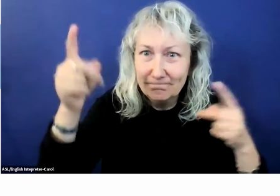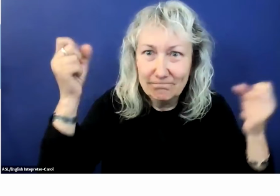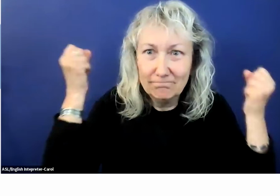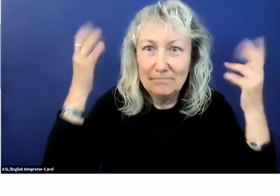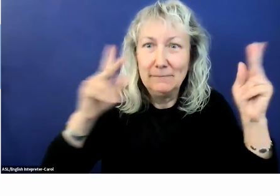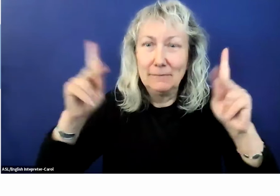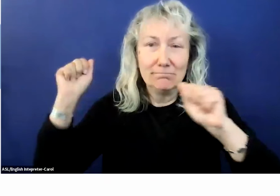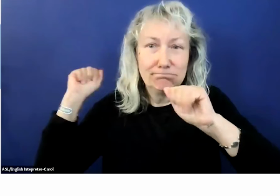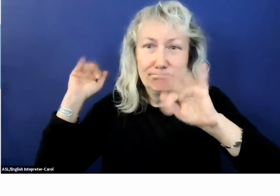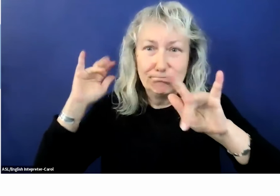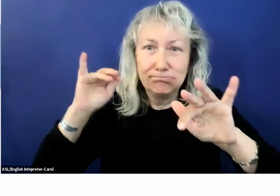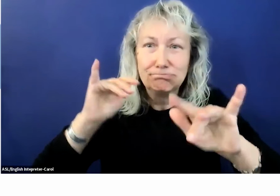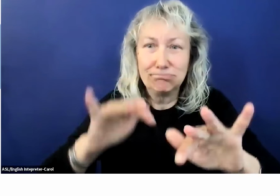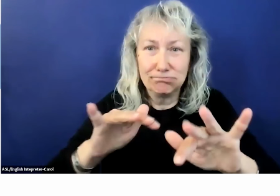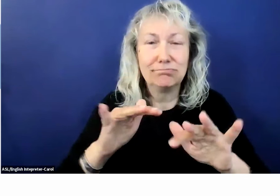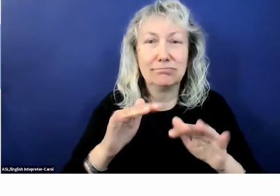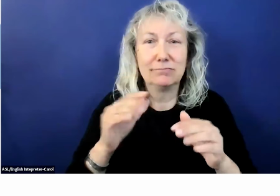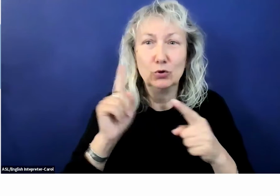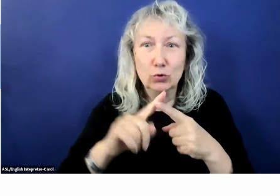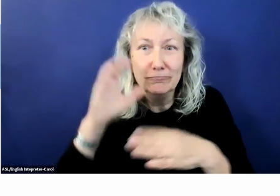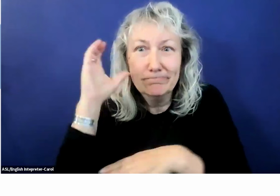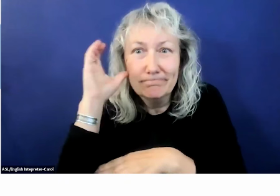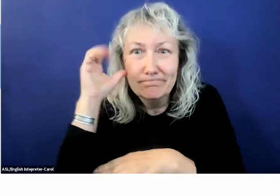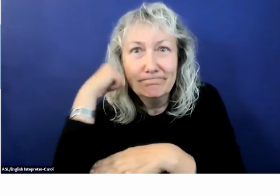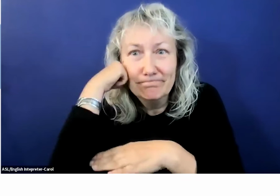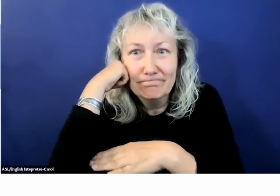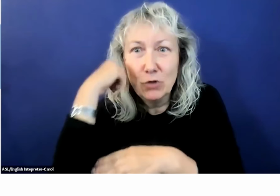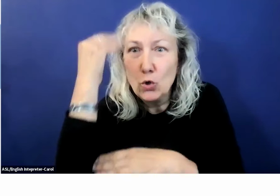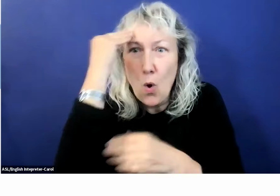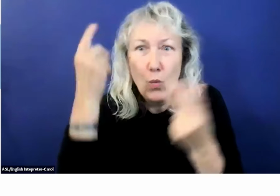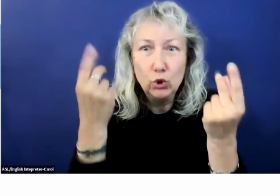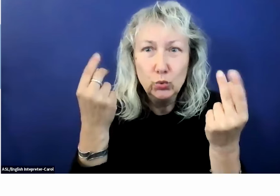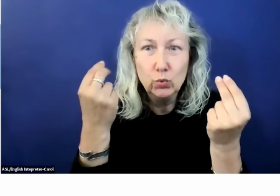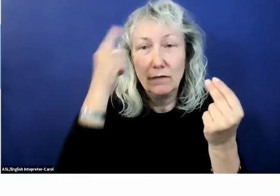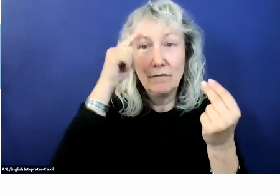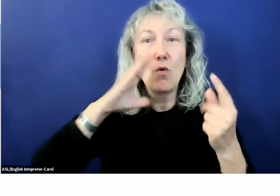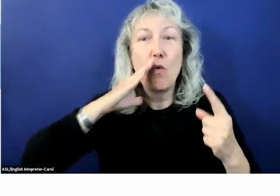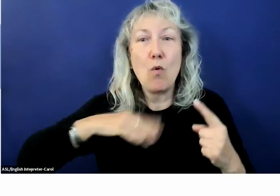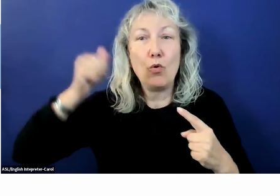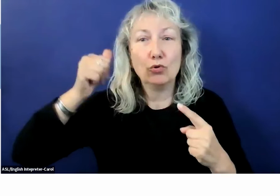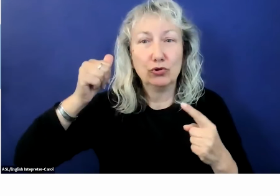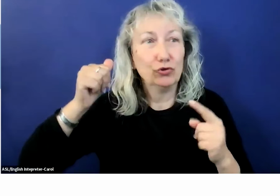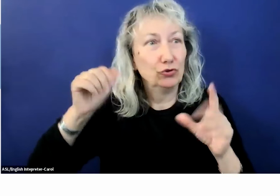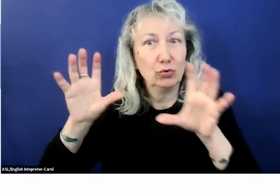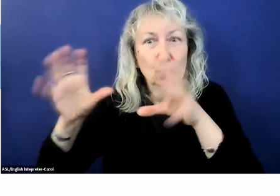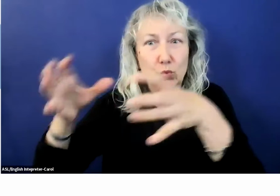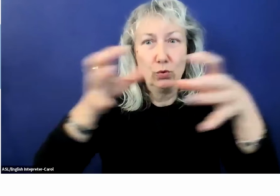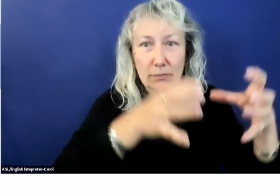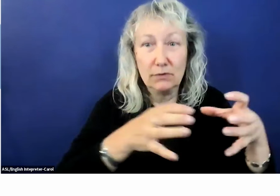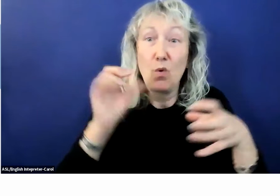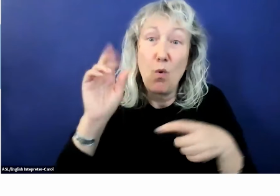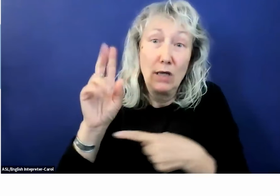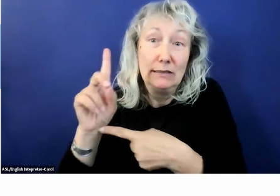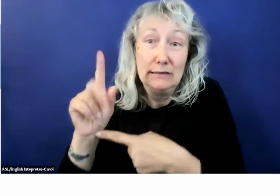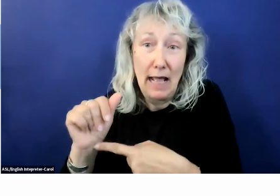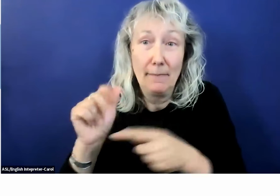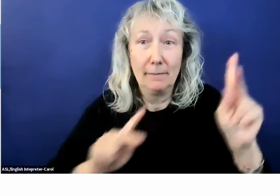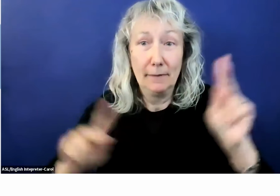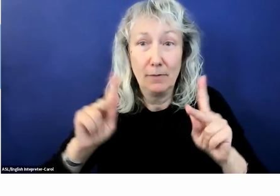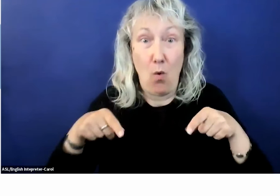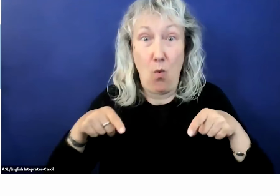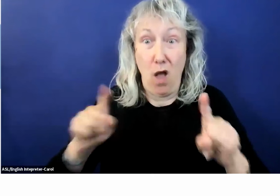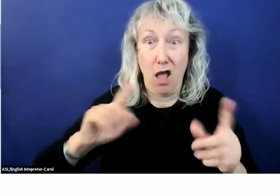Purposefully planning and preparing our communities right now to account for older adults and people with disabilities during disasters is